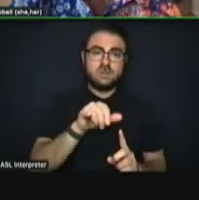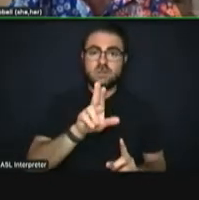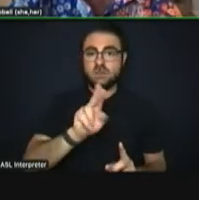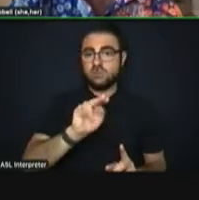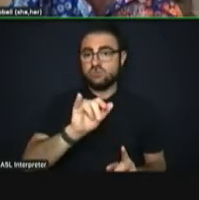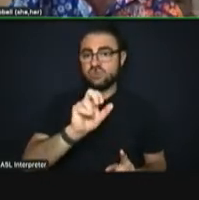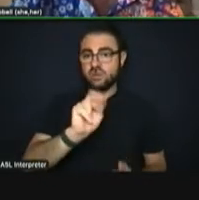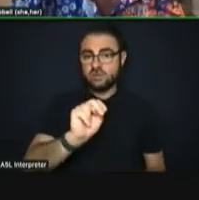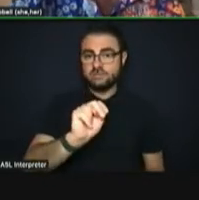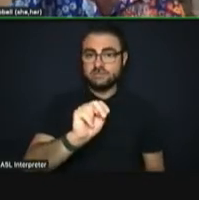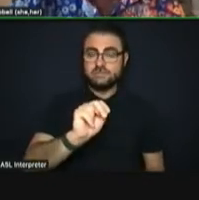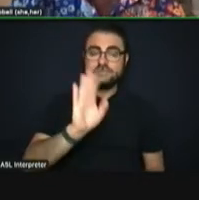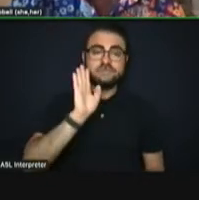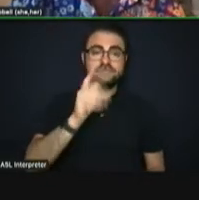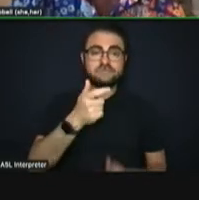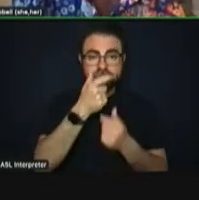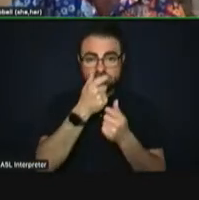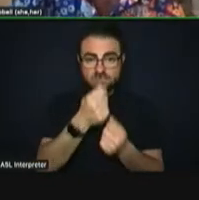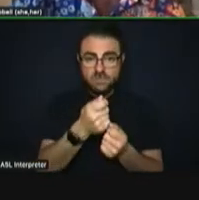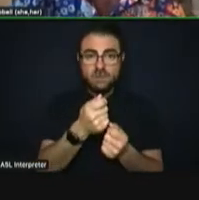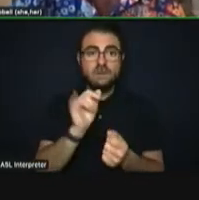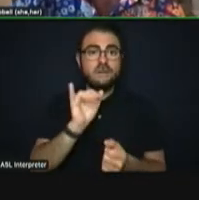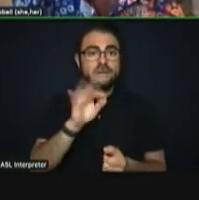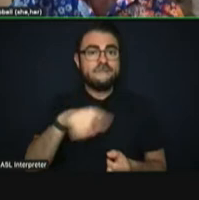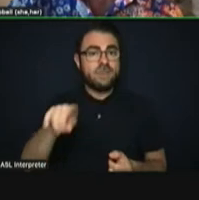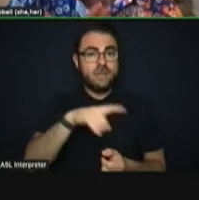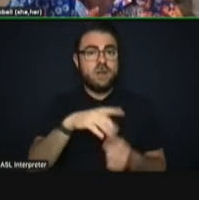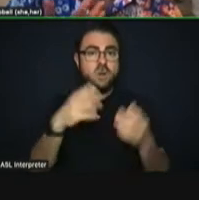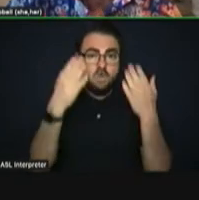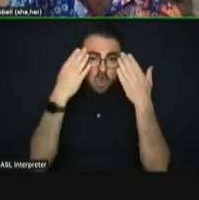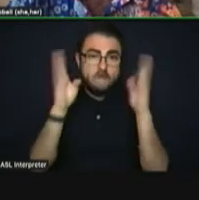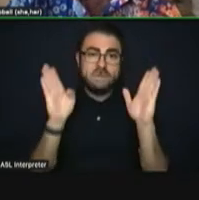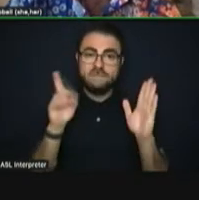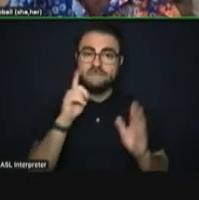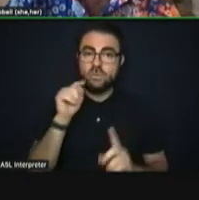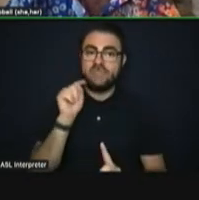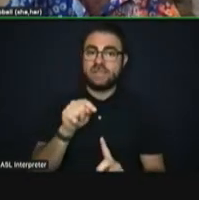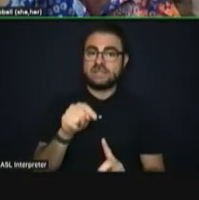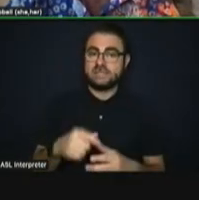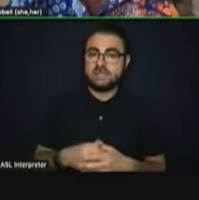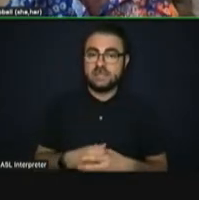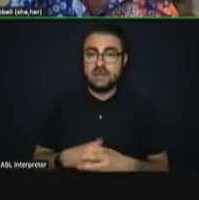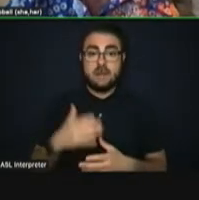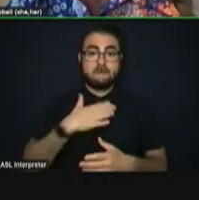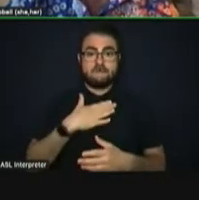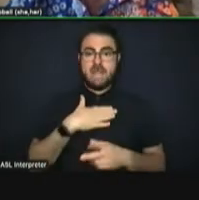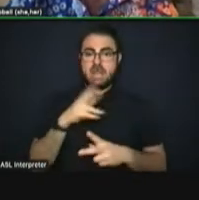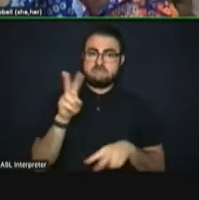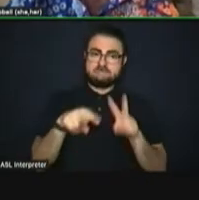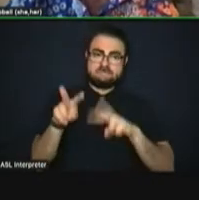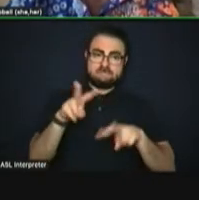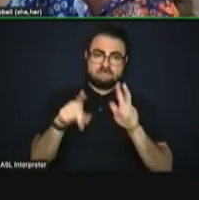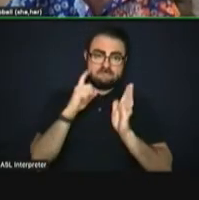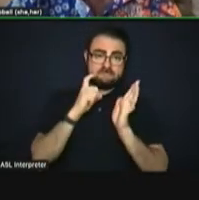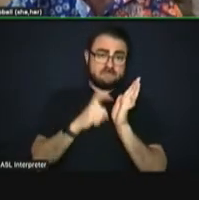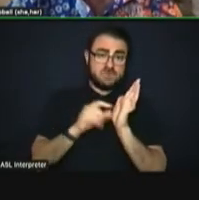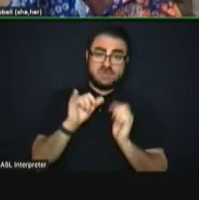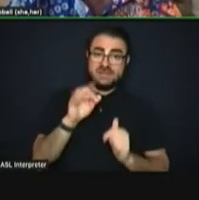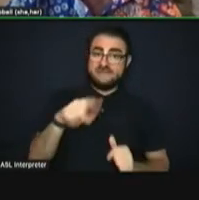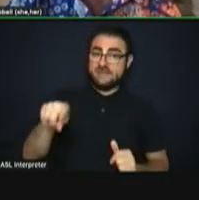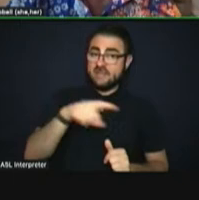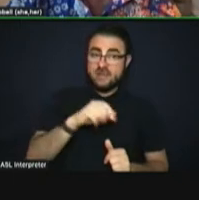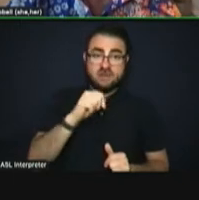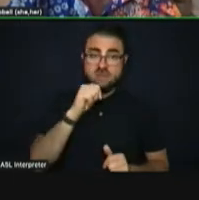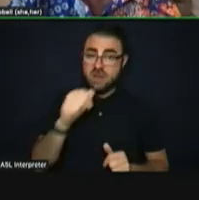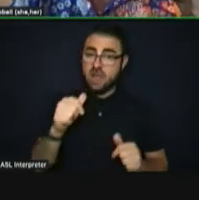see if they would be open to this, because it's been my observation that if they are not open to